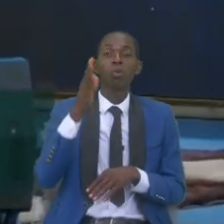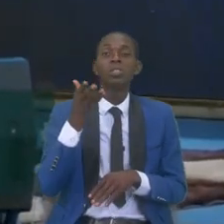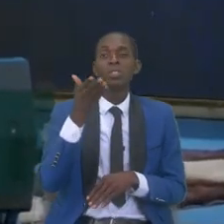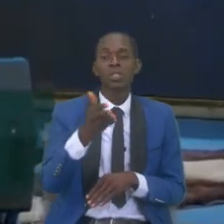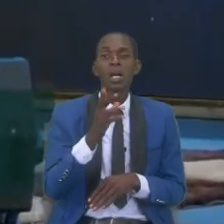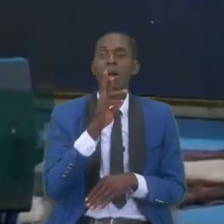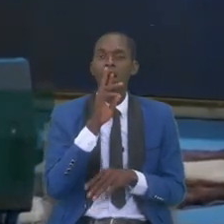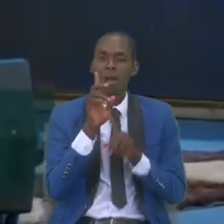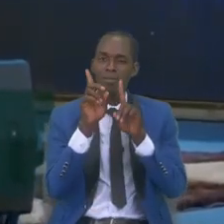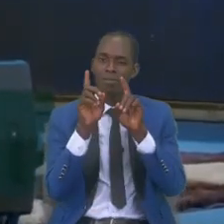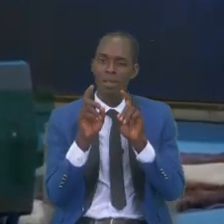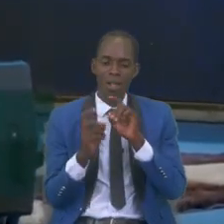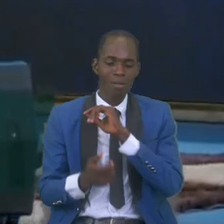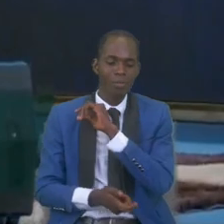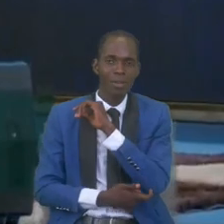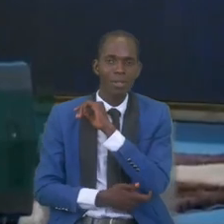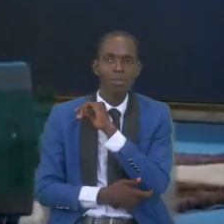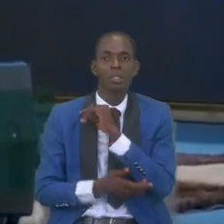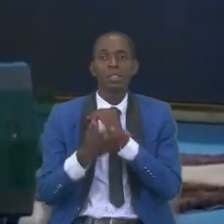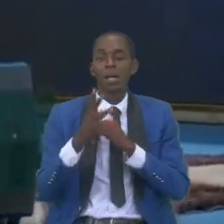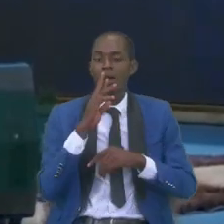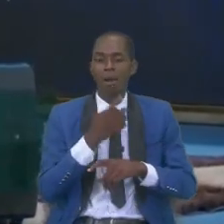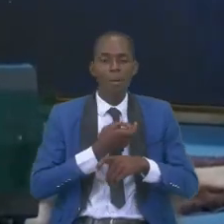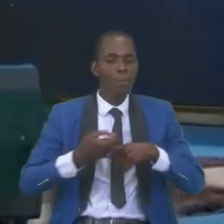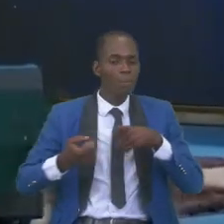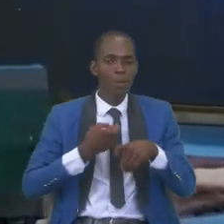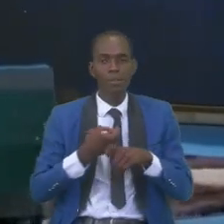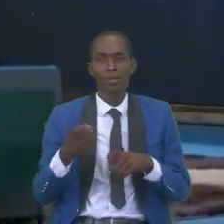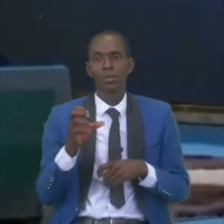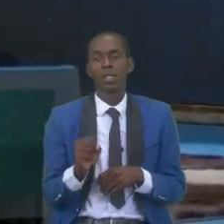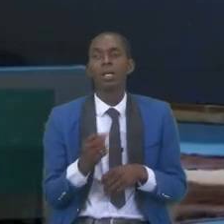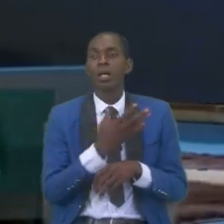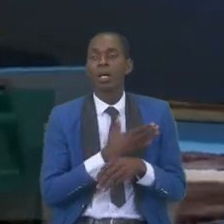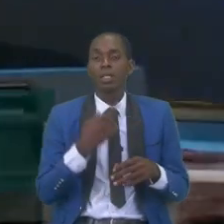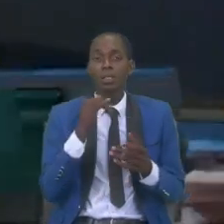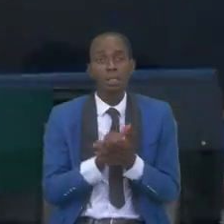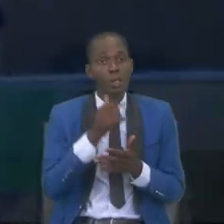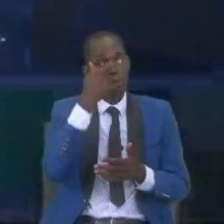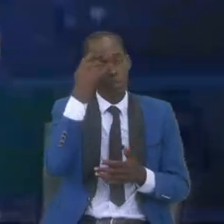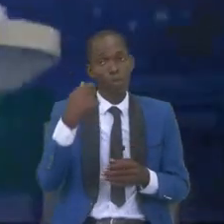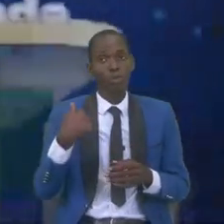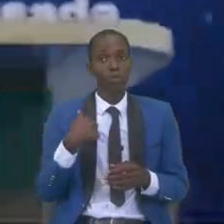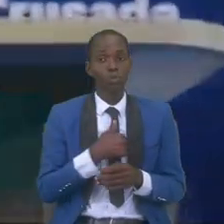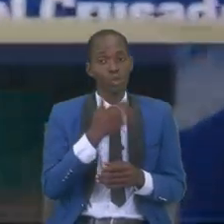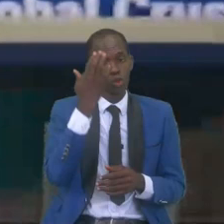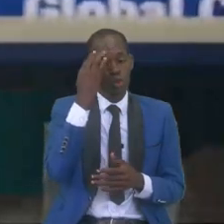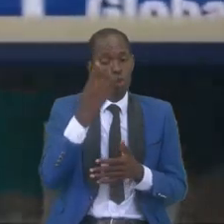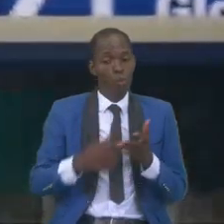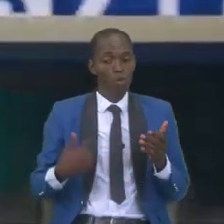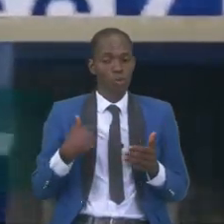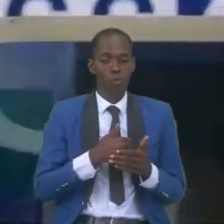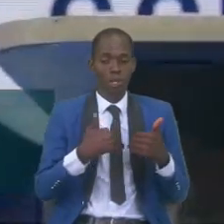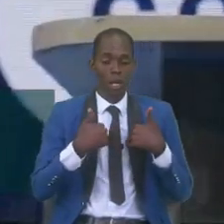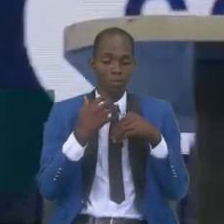are temptations, there are persecutions. And it says, because we know what we've got, we weigh what